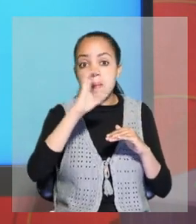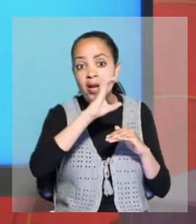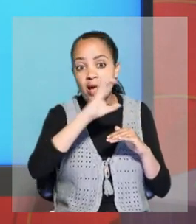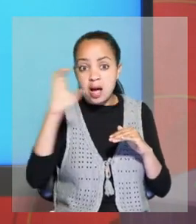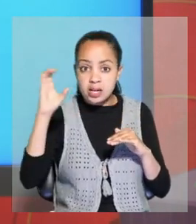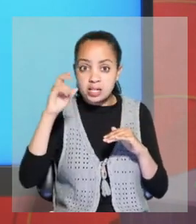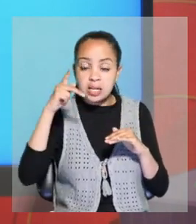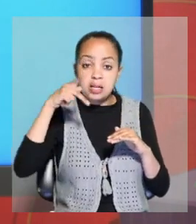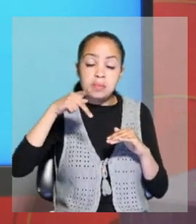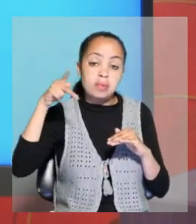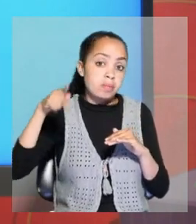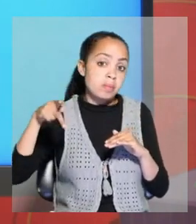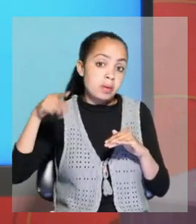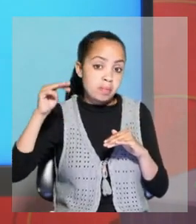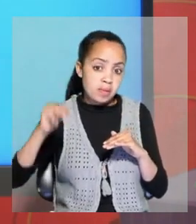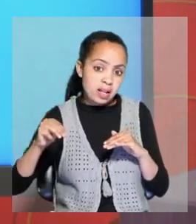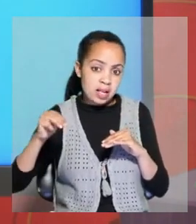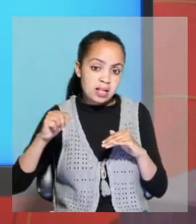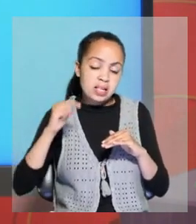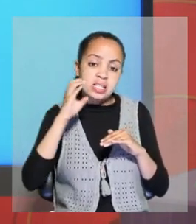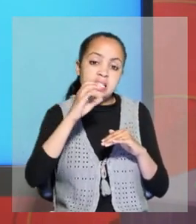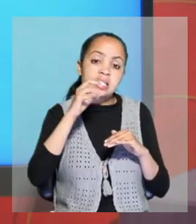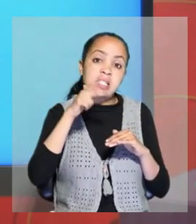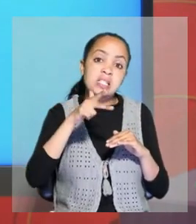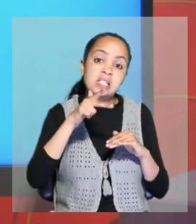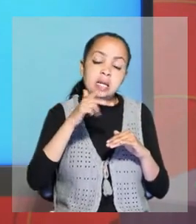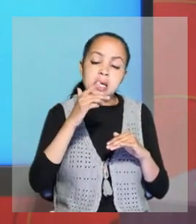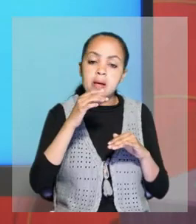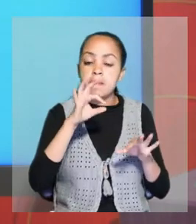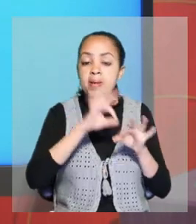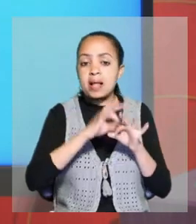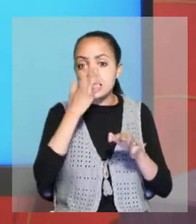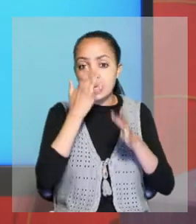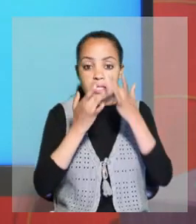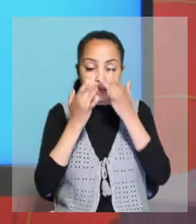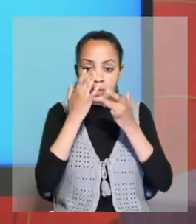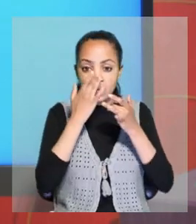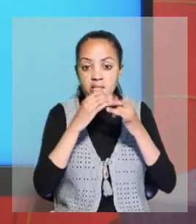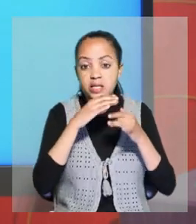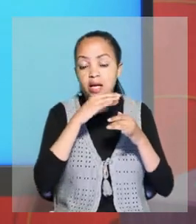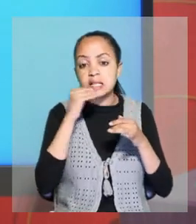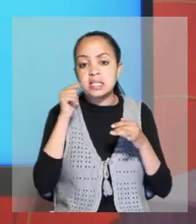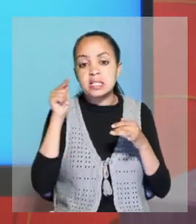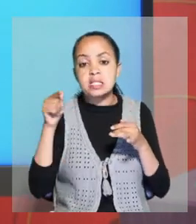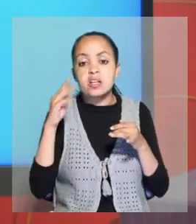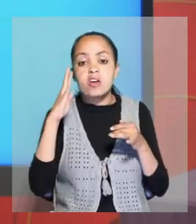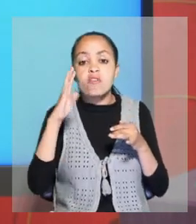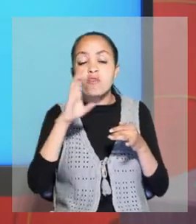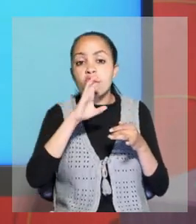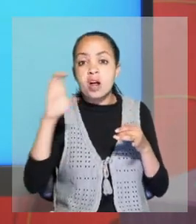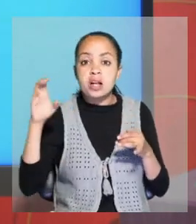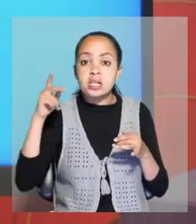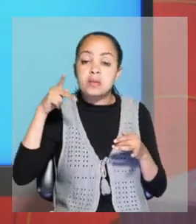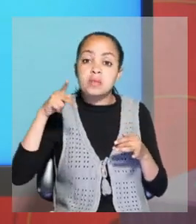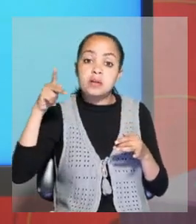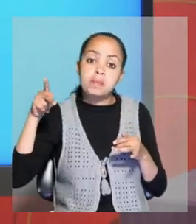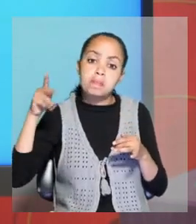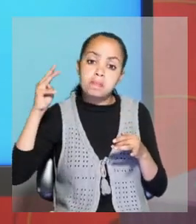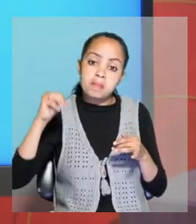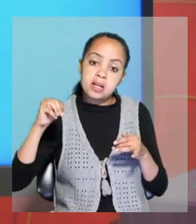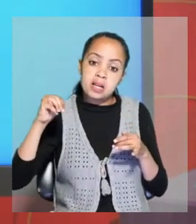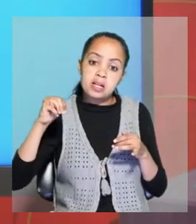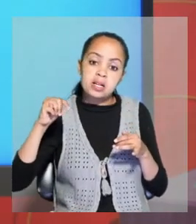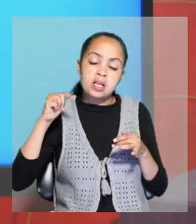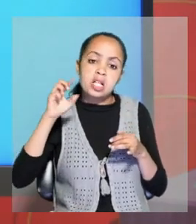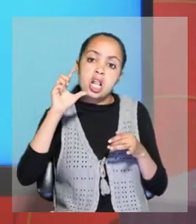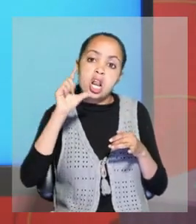700 parts per million, C3 plants experience. This can be about 400 parts per million